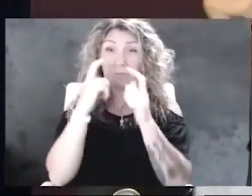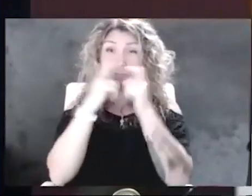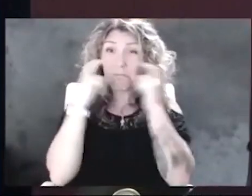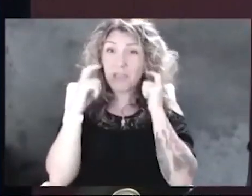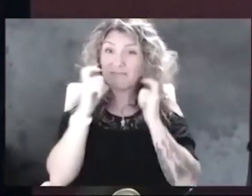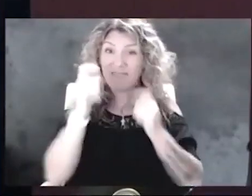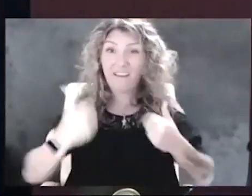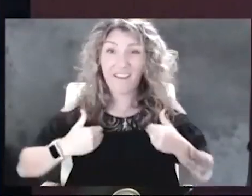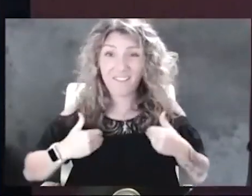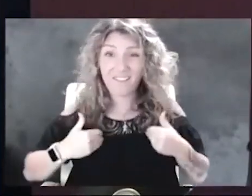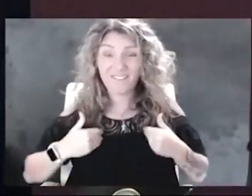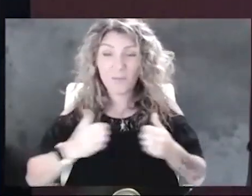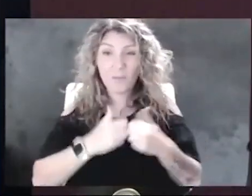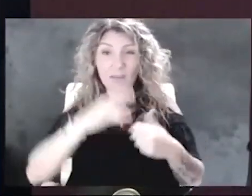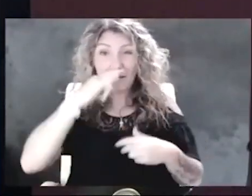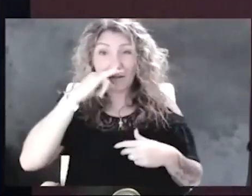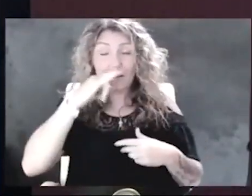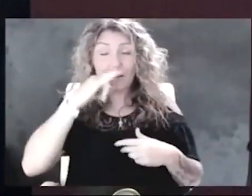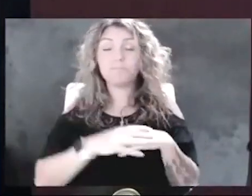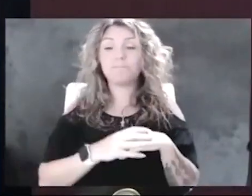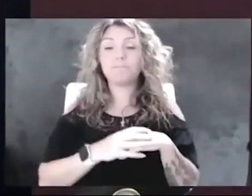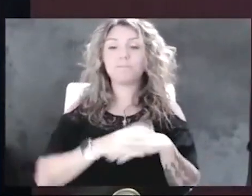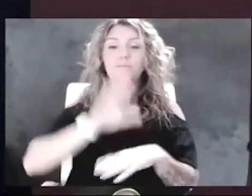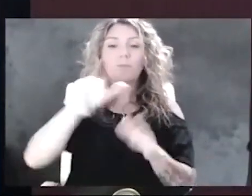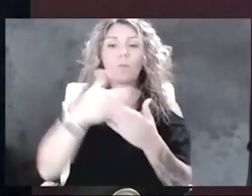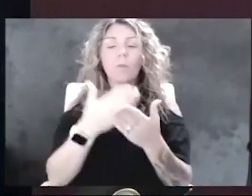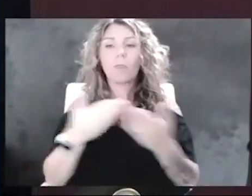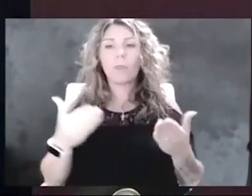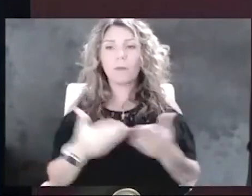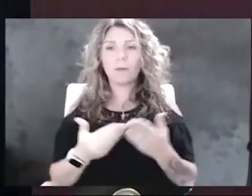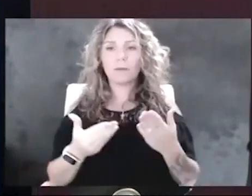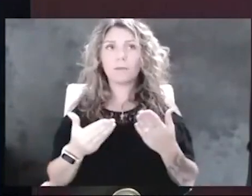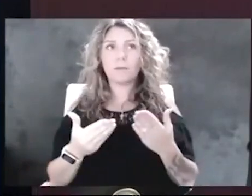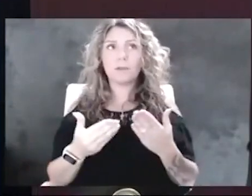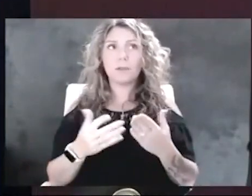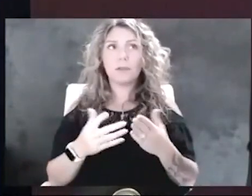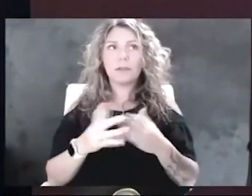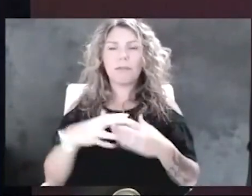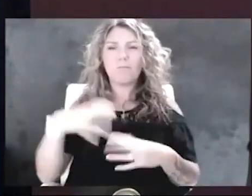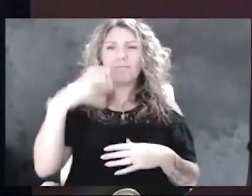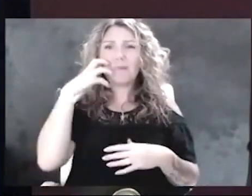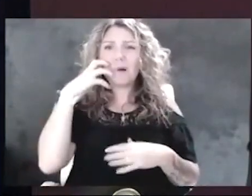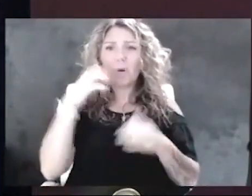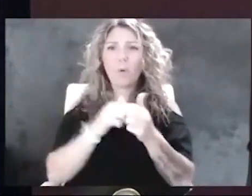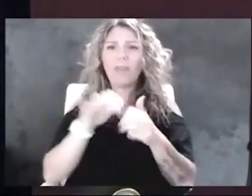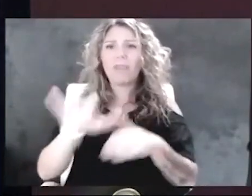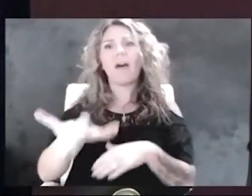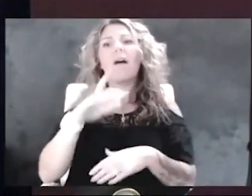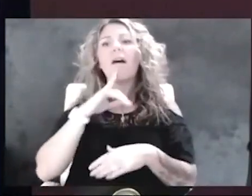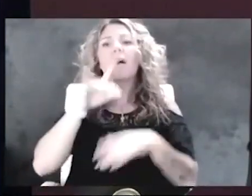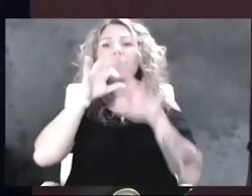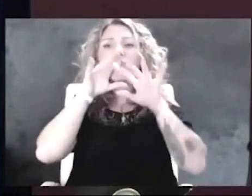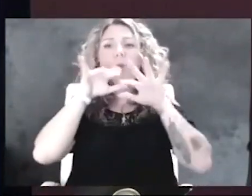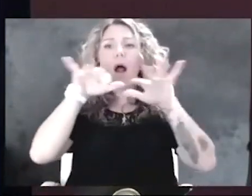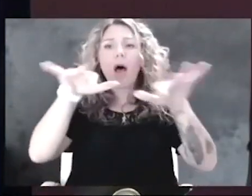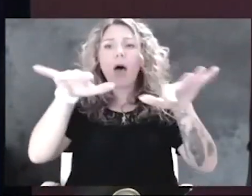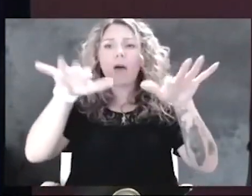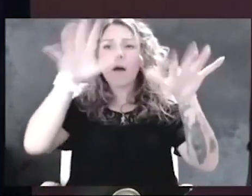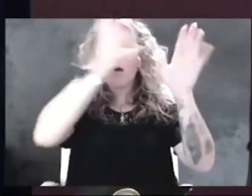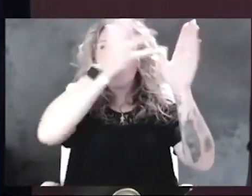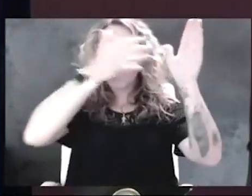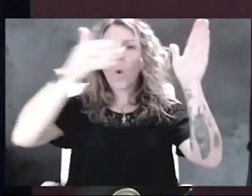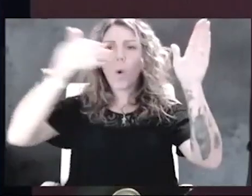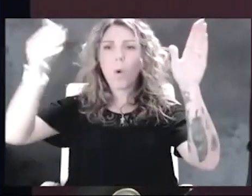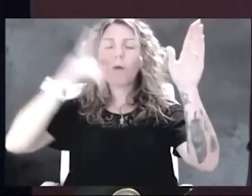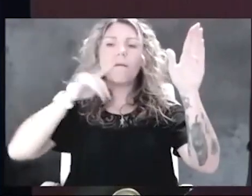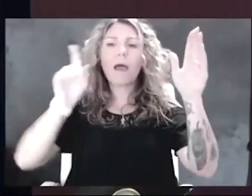Because, I think there's this whole thing about the density of the breath cloud. So if it comes to you and you're really close